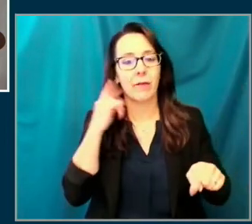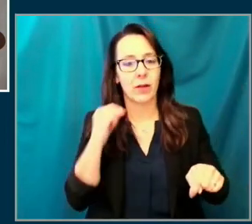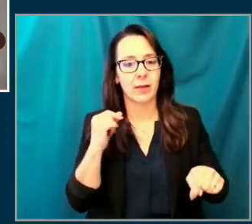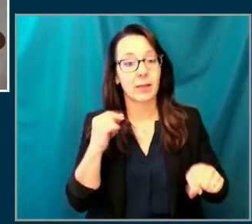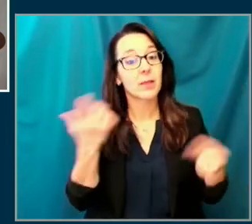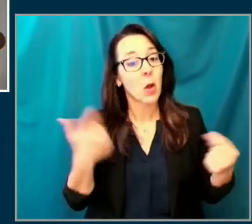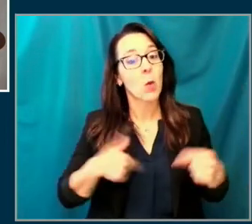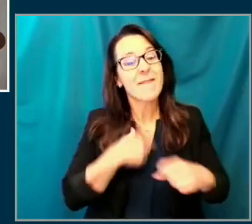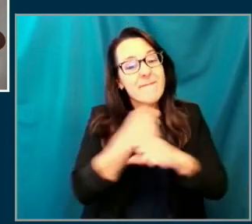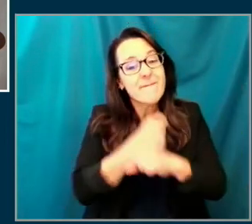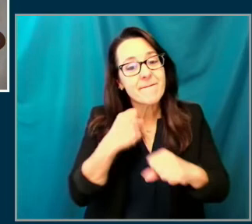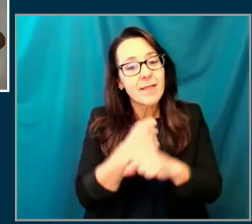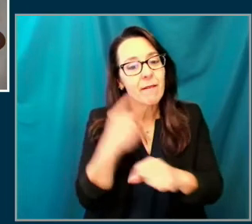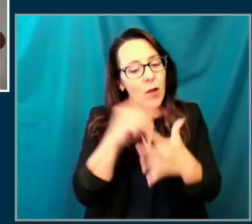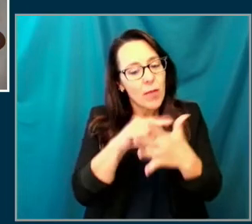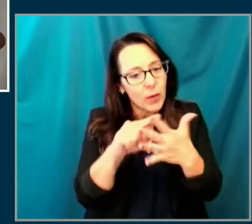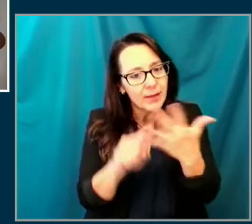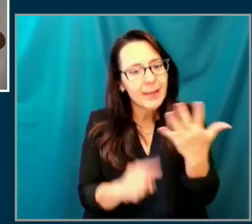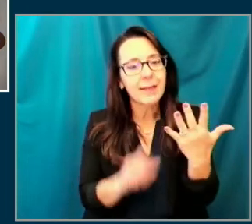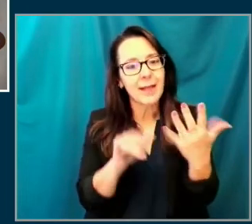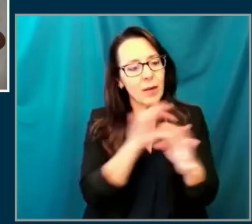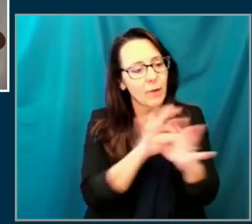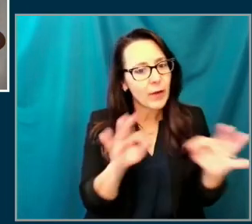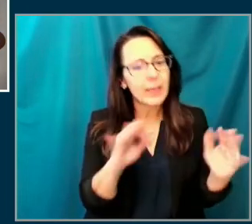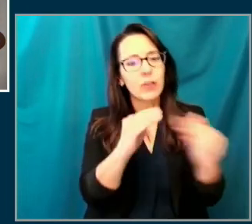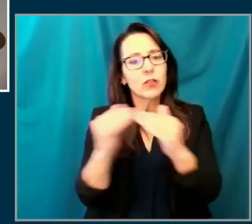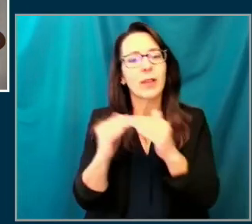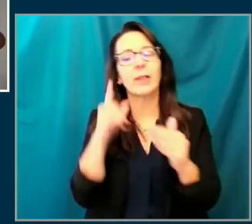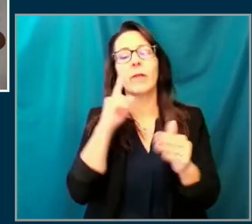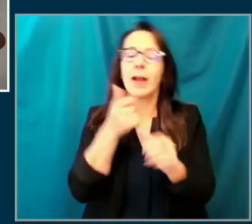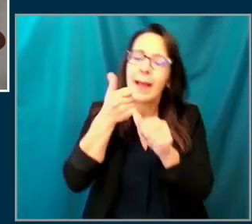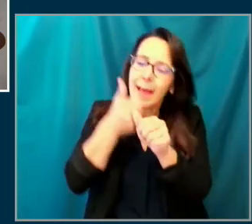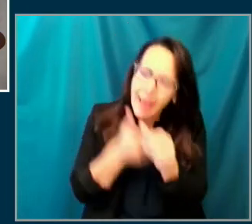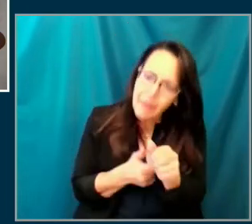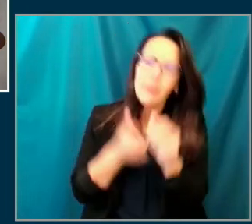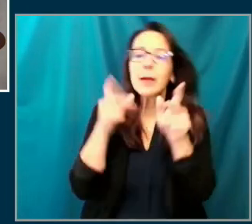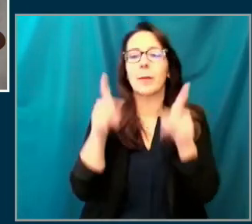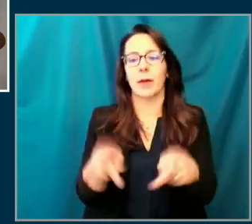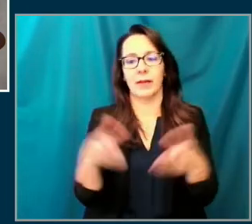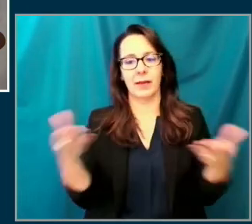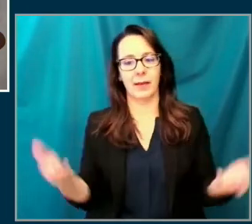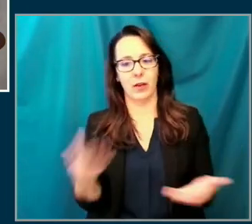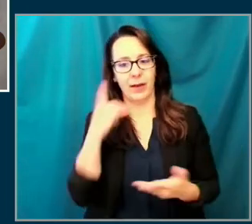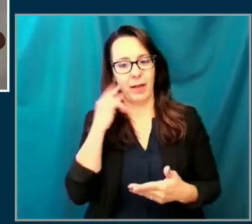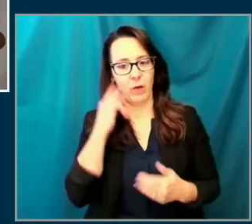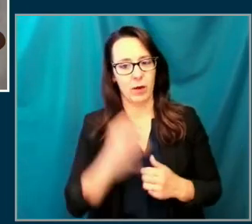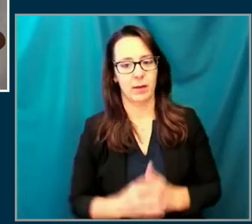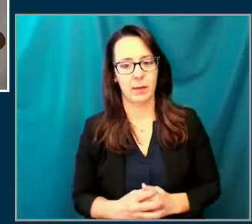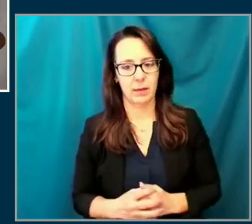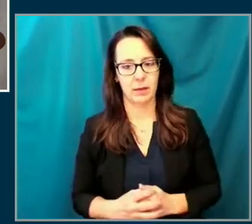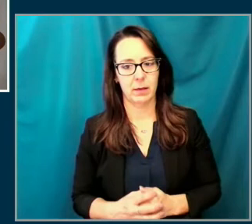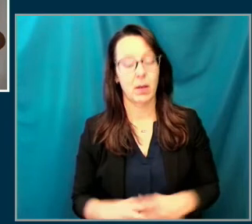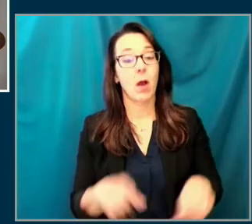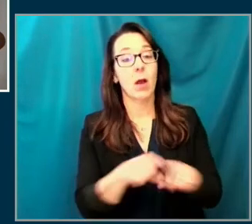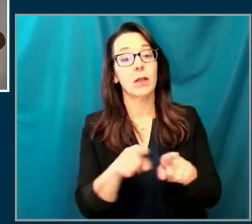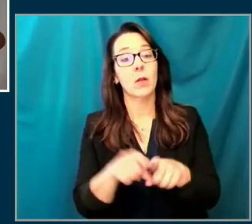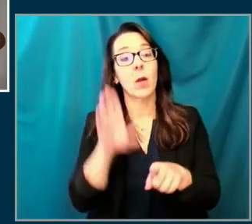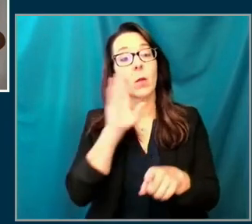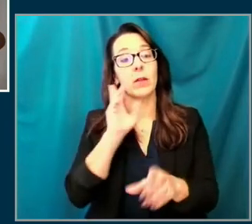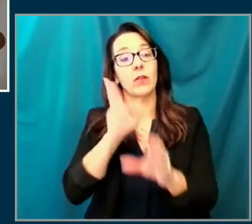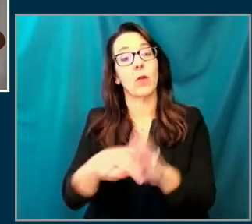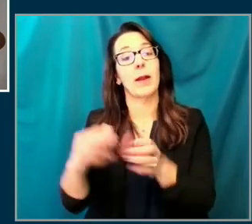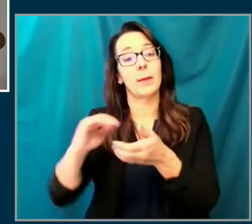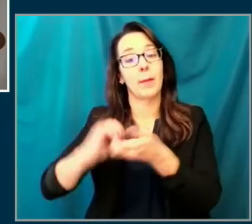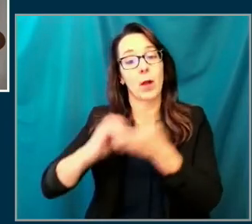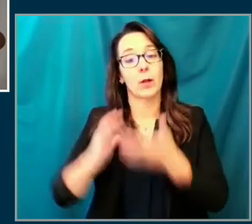valiantly for those things that are free and that are just for every last person in California, but we'll also join our partners across the nation to do likewise.